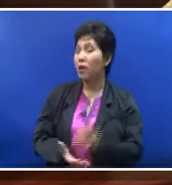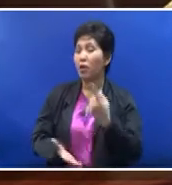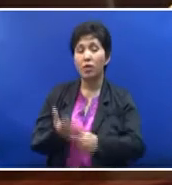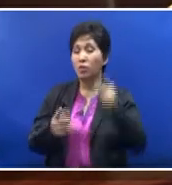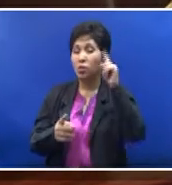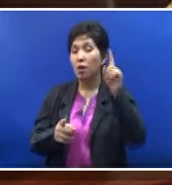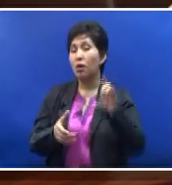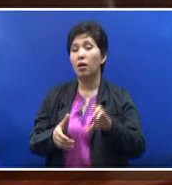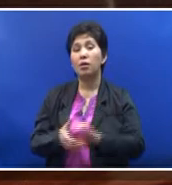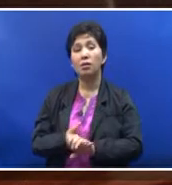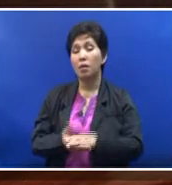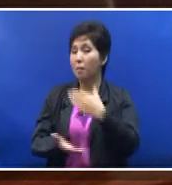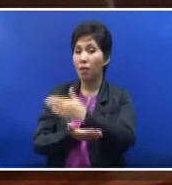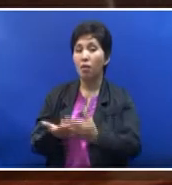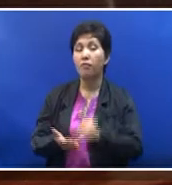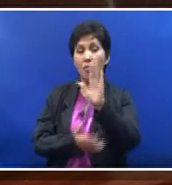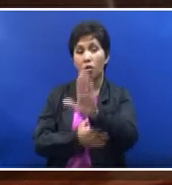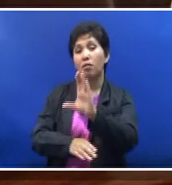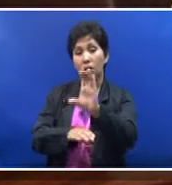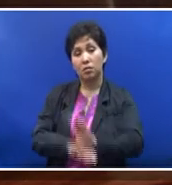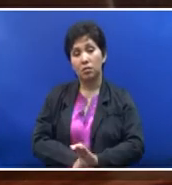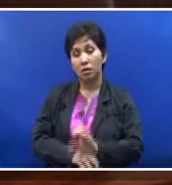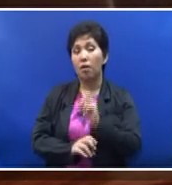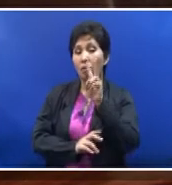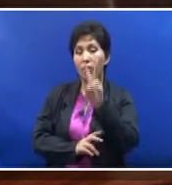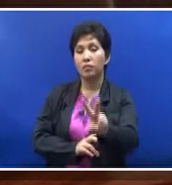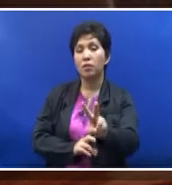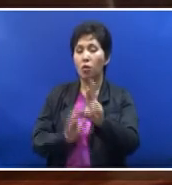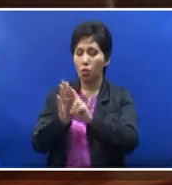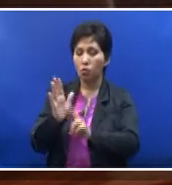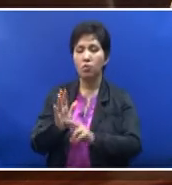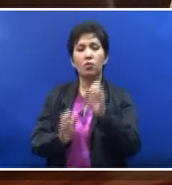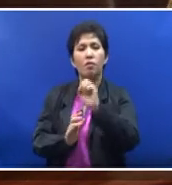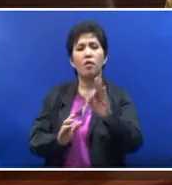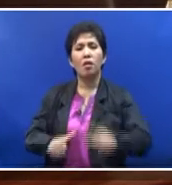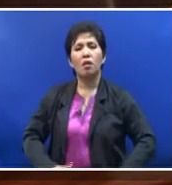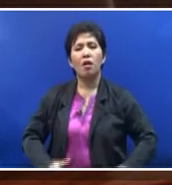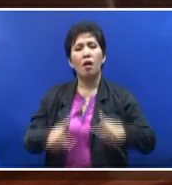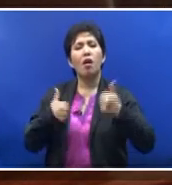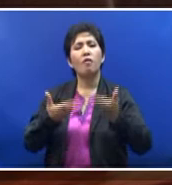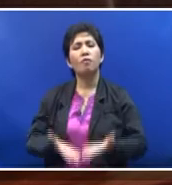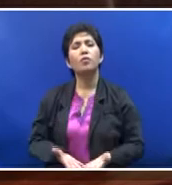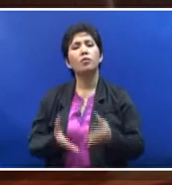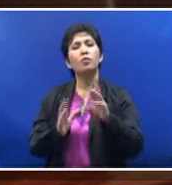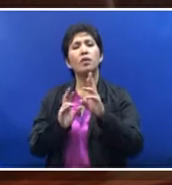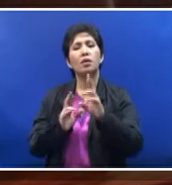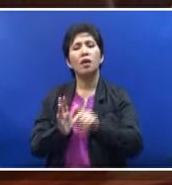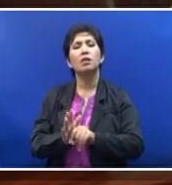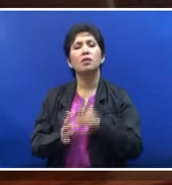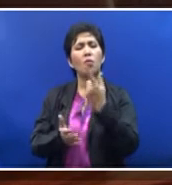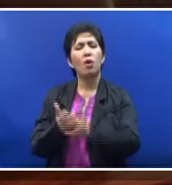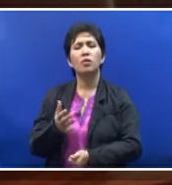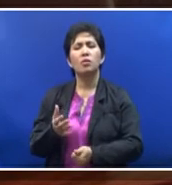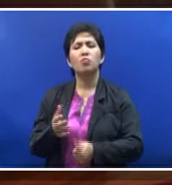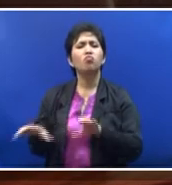is already part of your culture? Look at your way of life. Okay, how you regard things. Why you